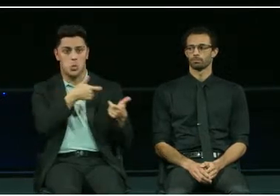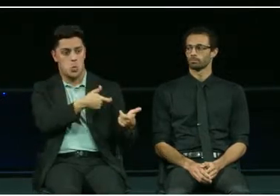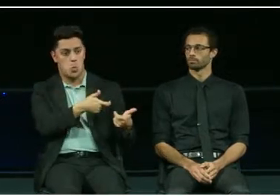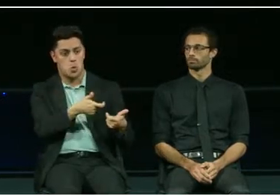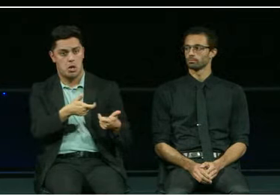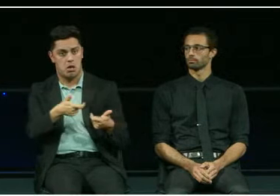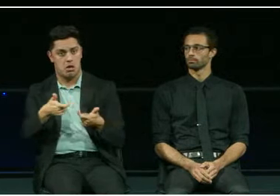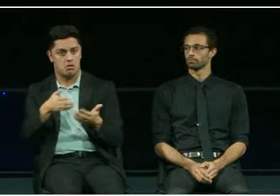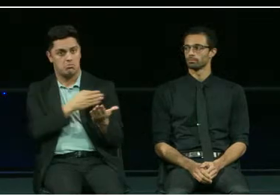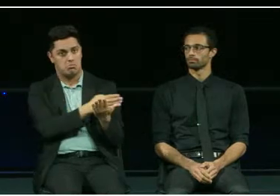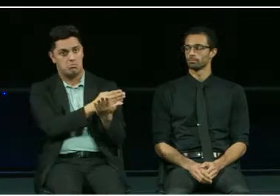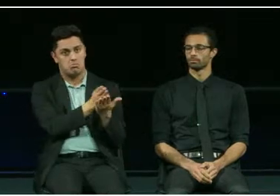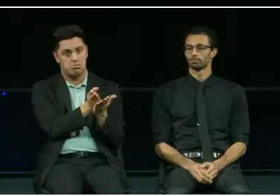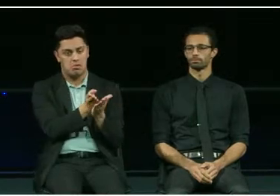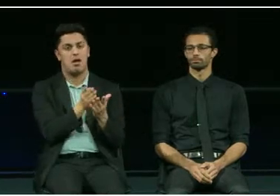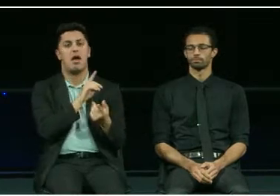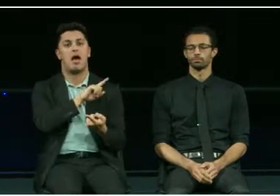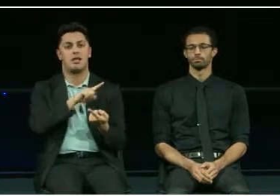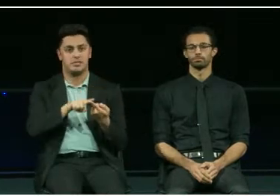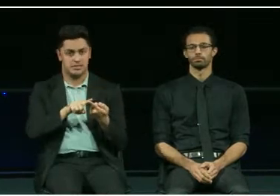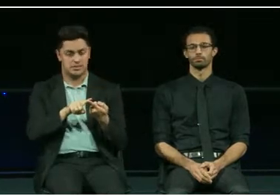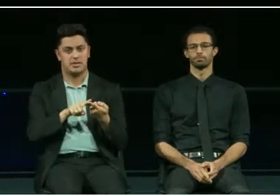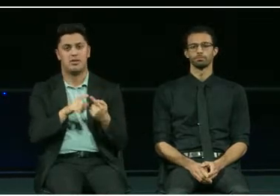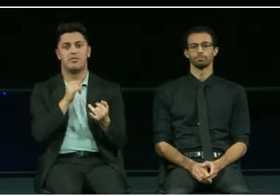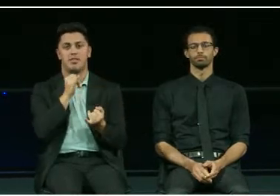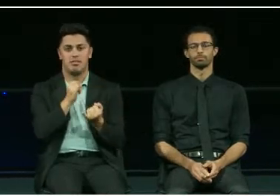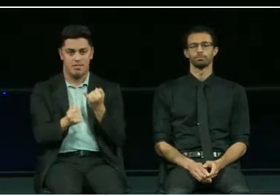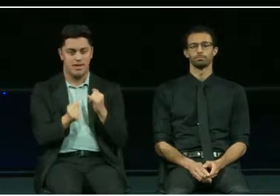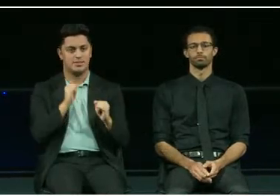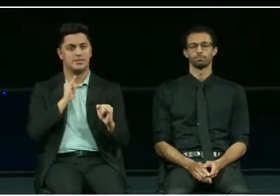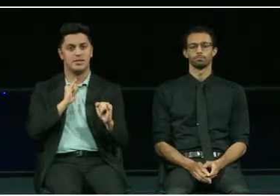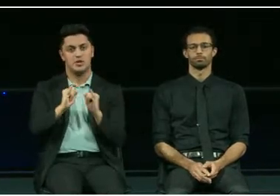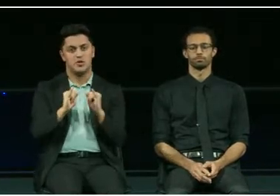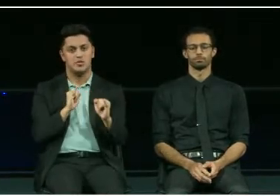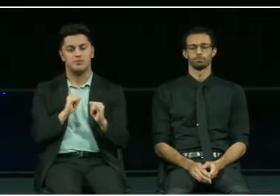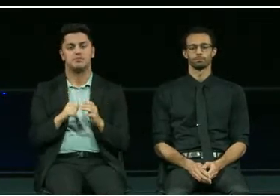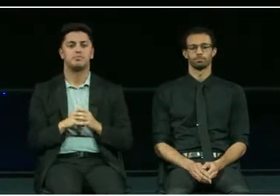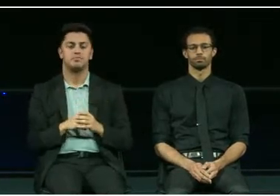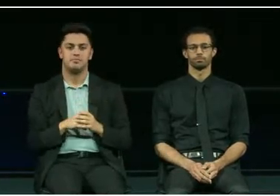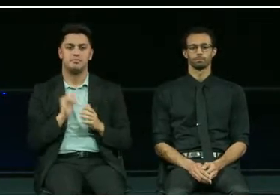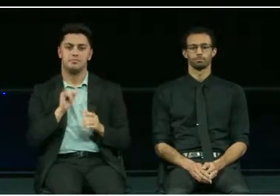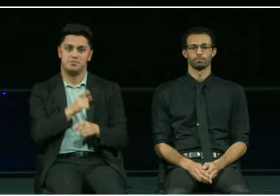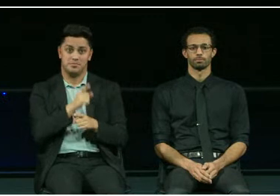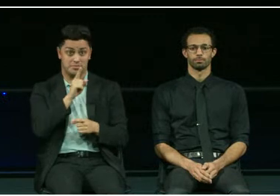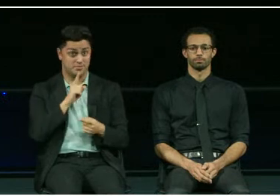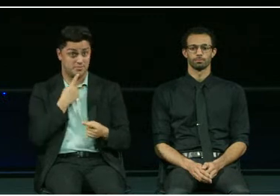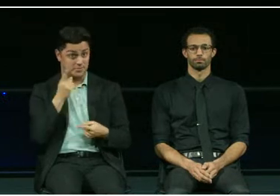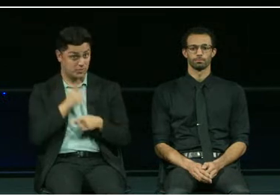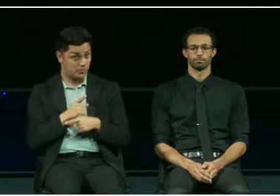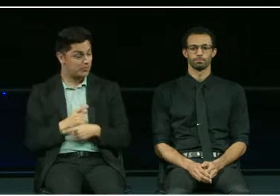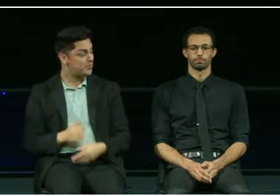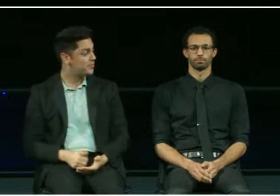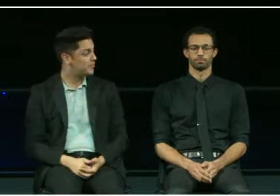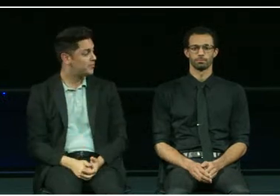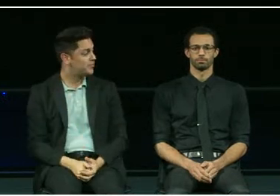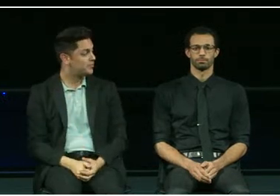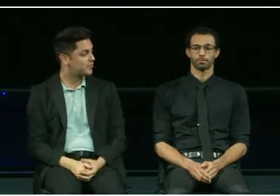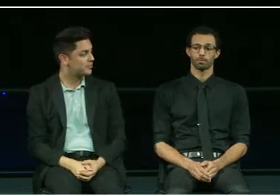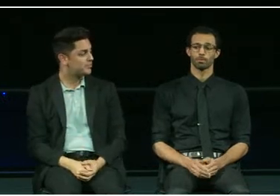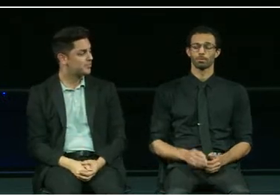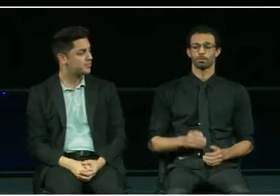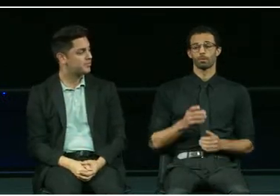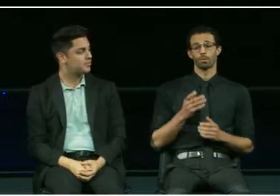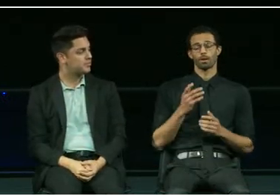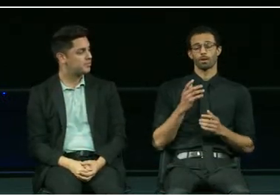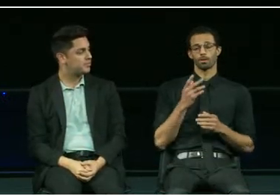footage until the last interview. So that would be accurate to say, right? Well, until 2 years